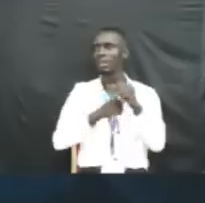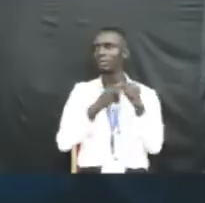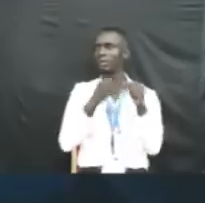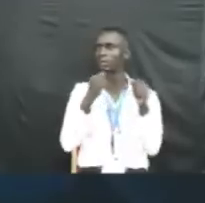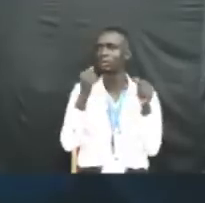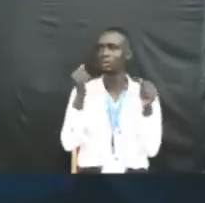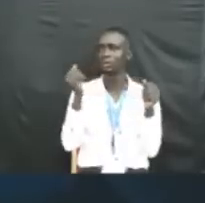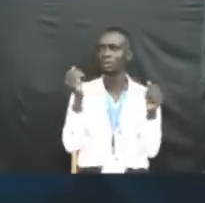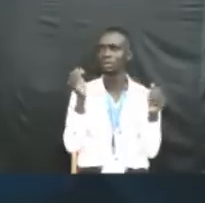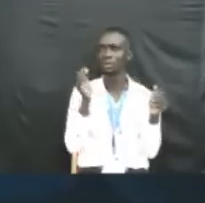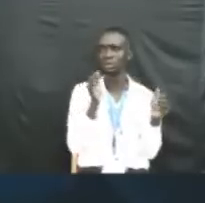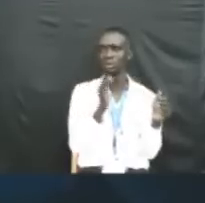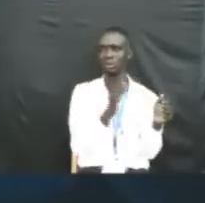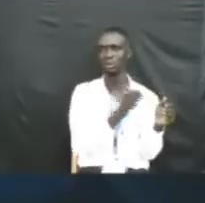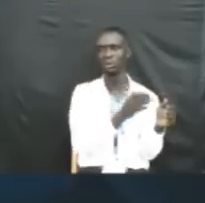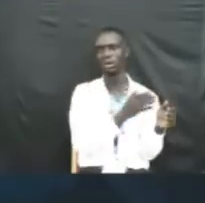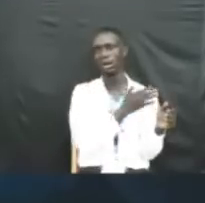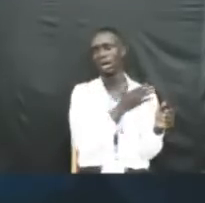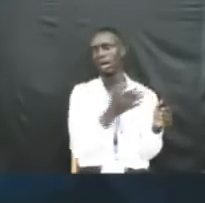a